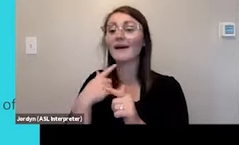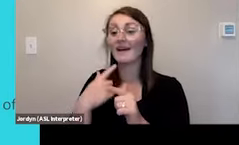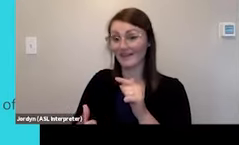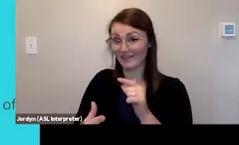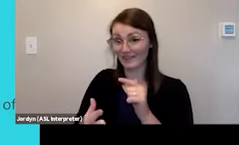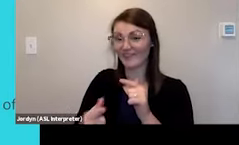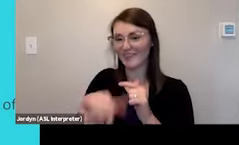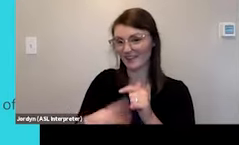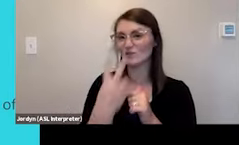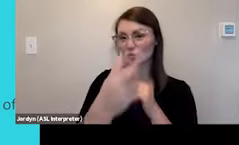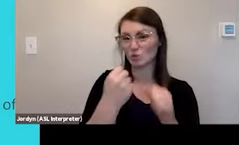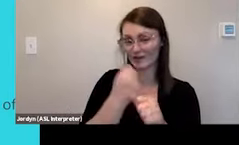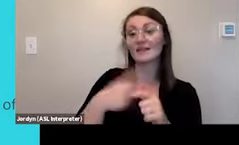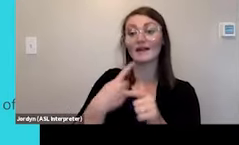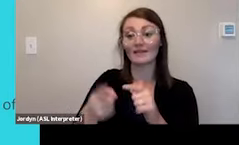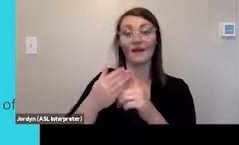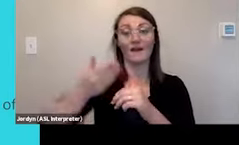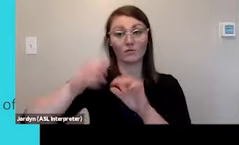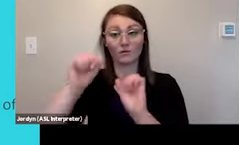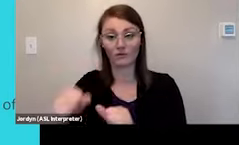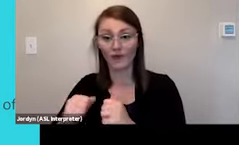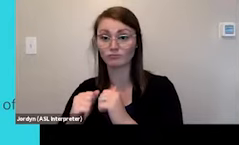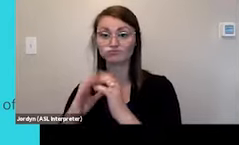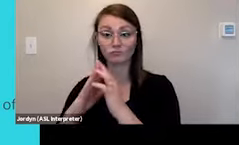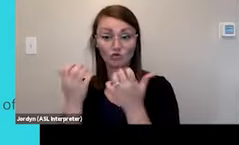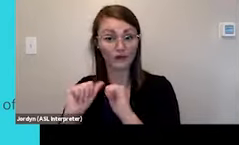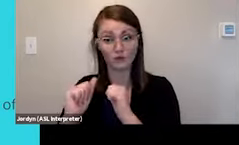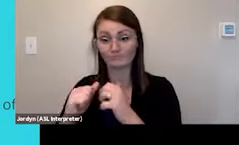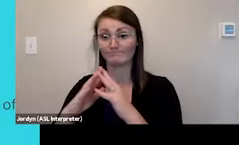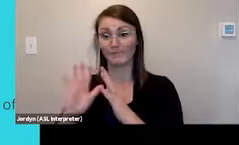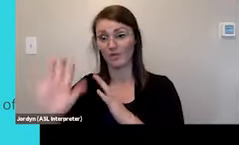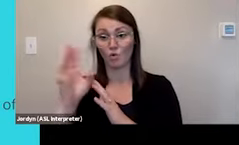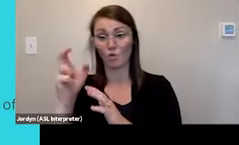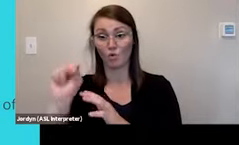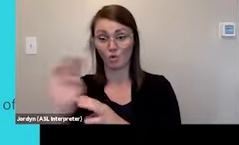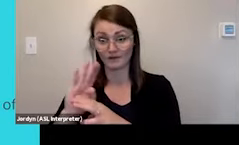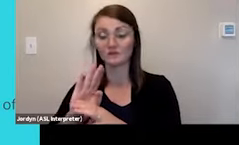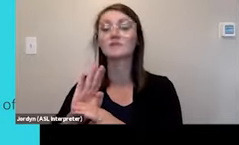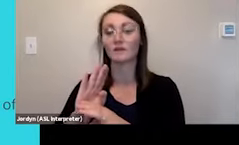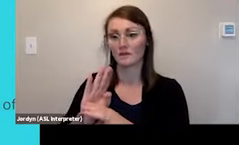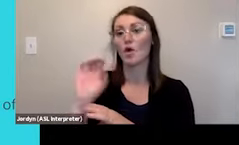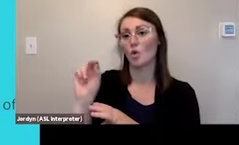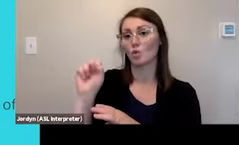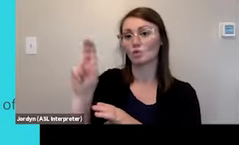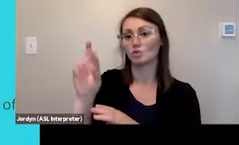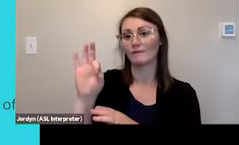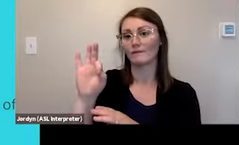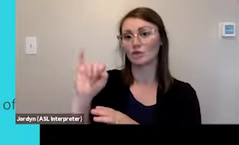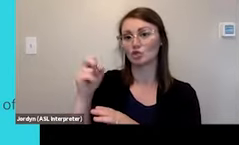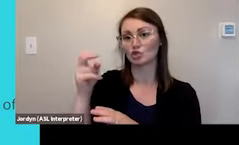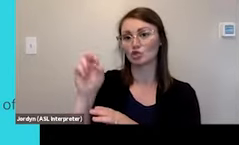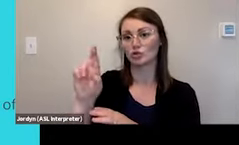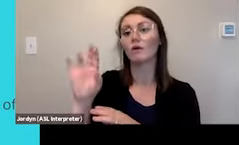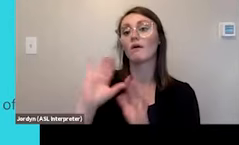into leadership at a startup or go venture out and start their own business. I graduated from the Fisher College of Business at Ohio State University with a